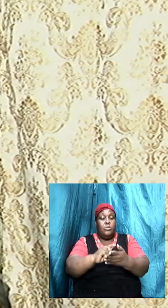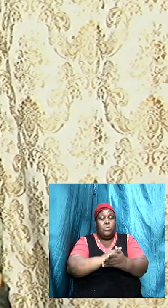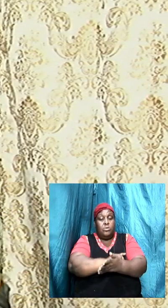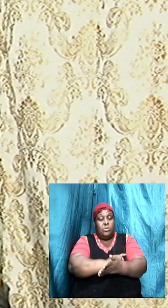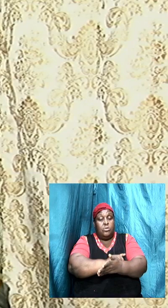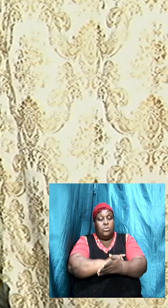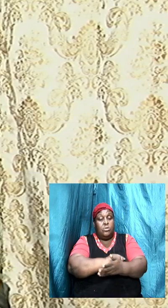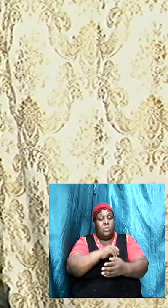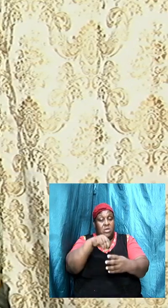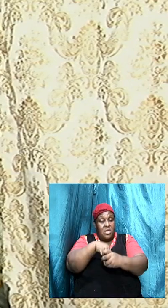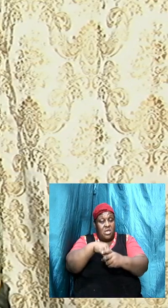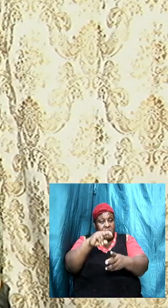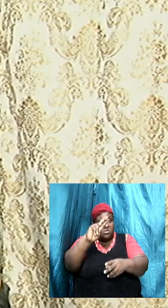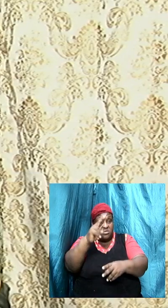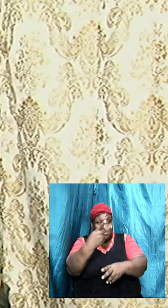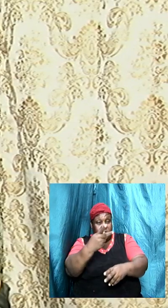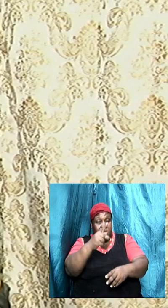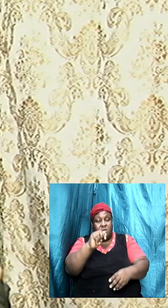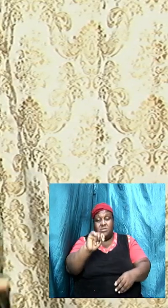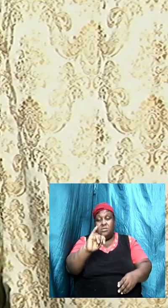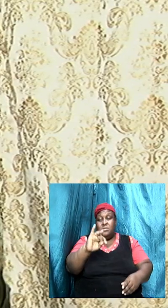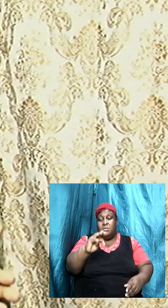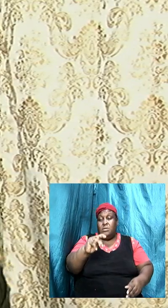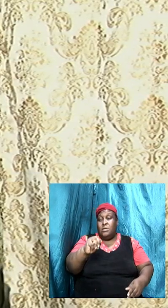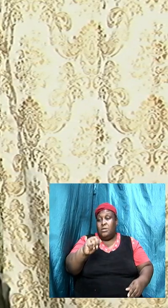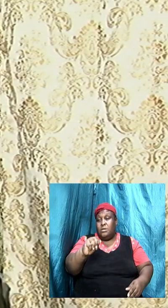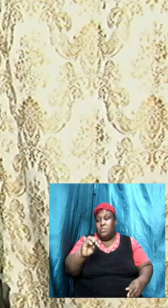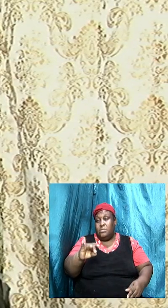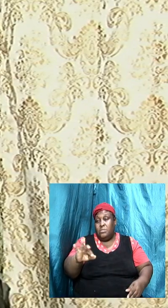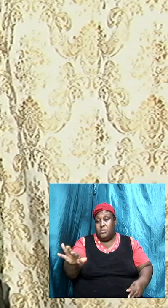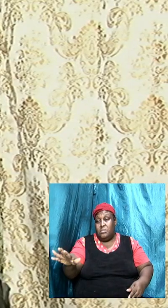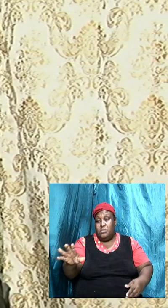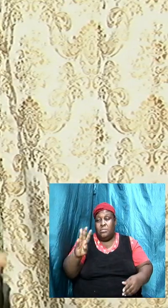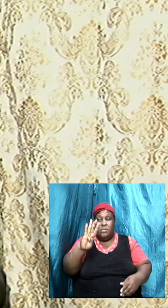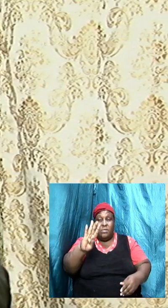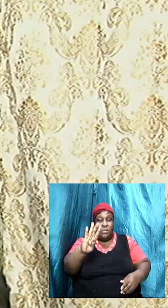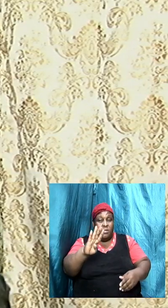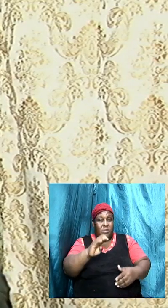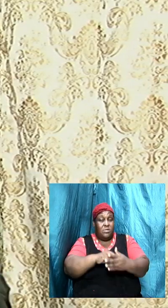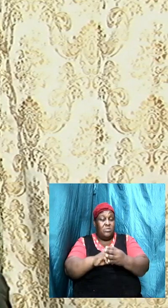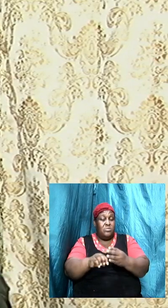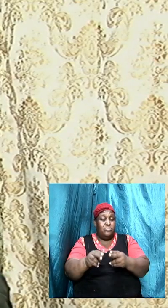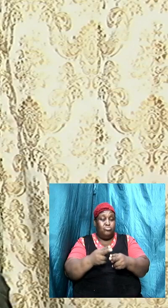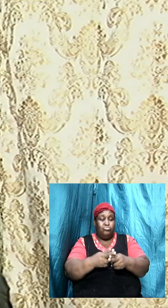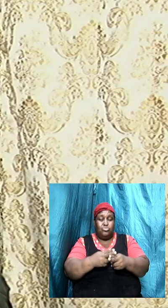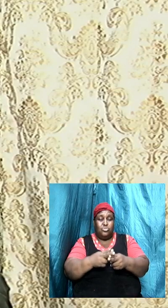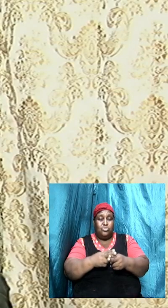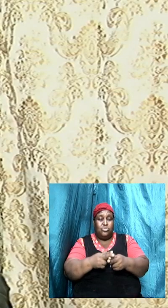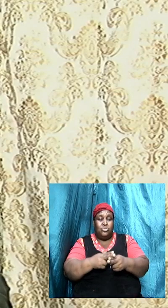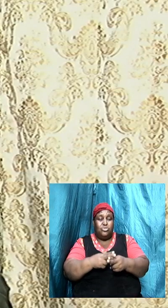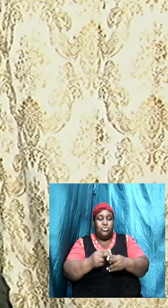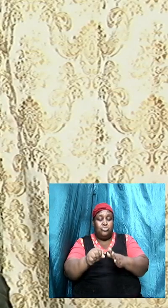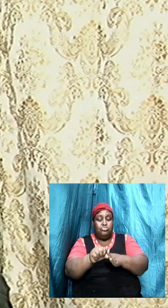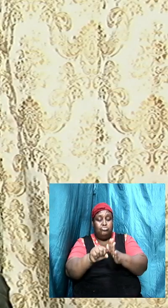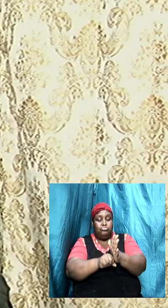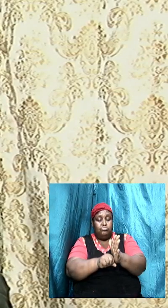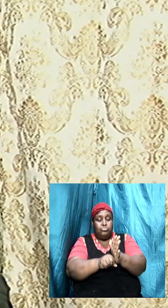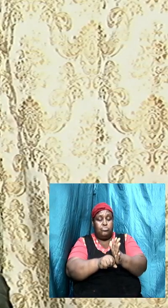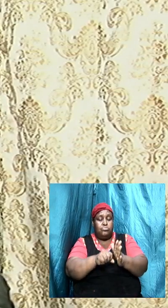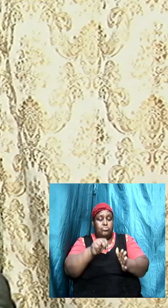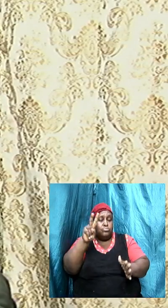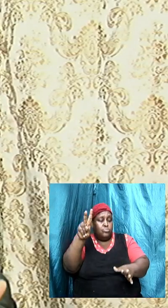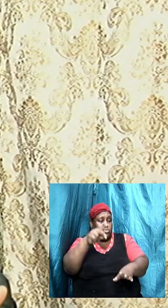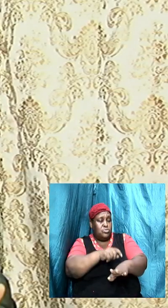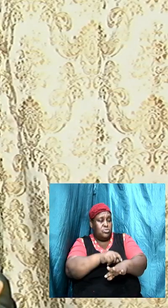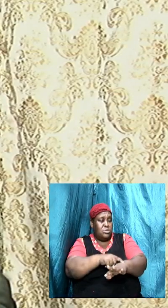in 2 Timothy, again chapter 4, in this short passage, two times he mentioned the word doctrine. You